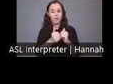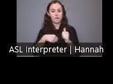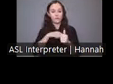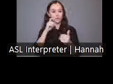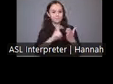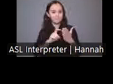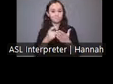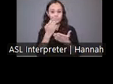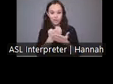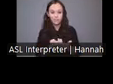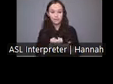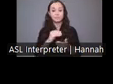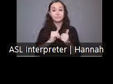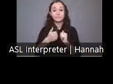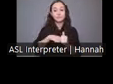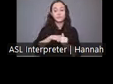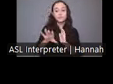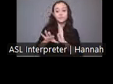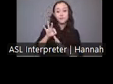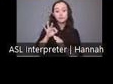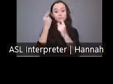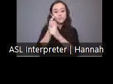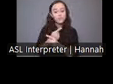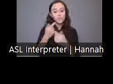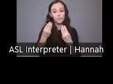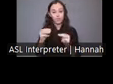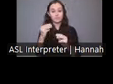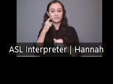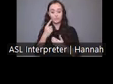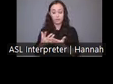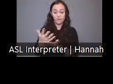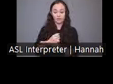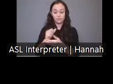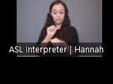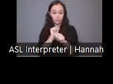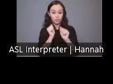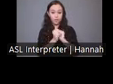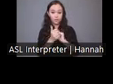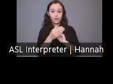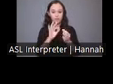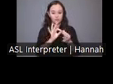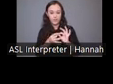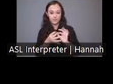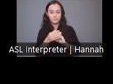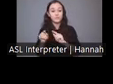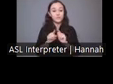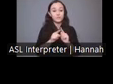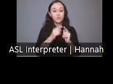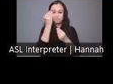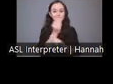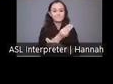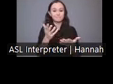and how we select the appropriate methods for gathering, working with, and interpreting, and also sharing that evidence.